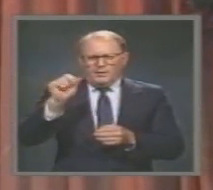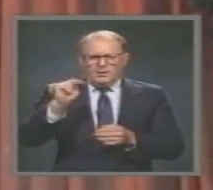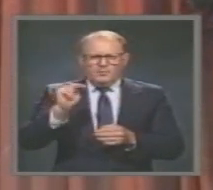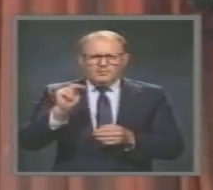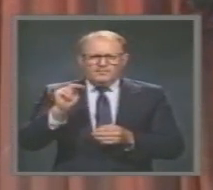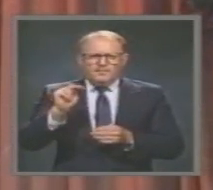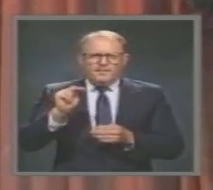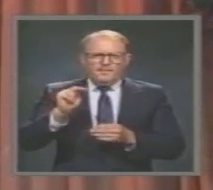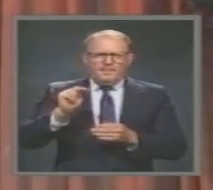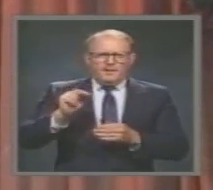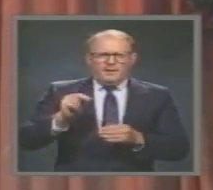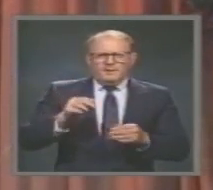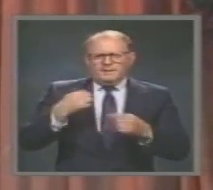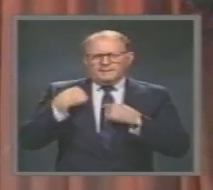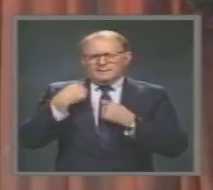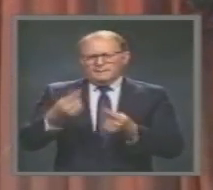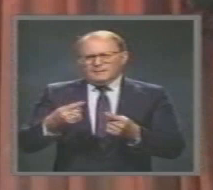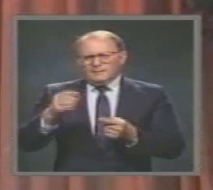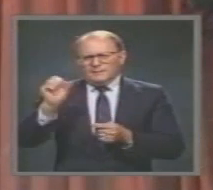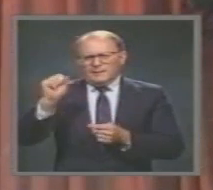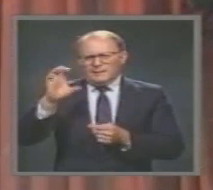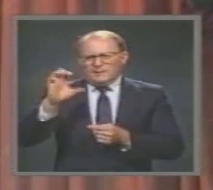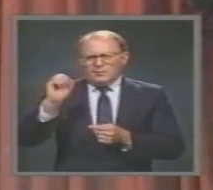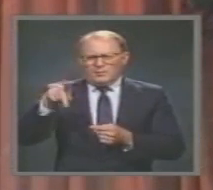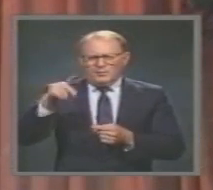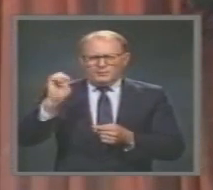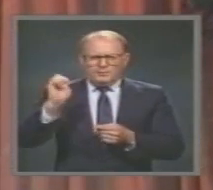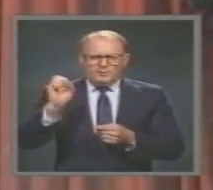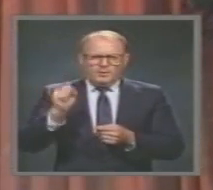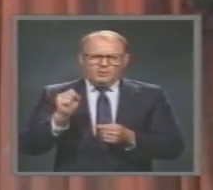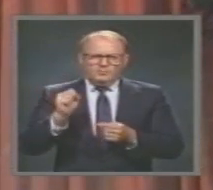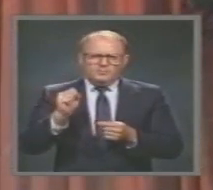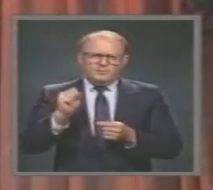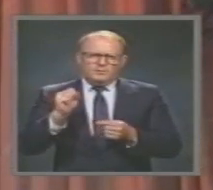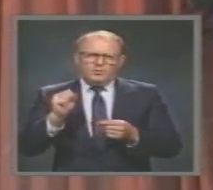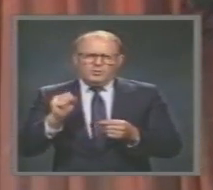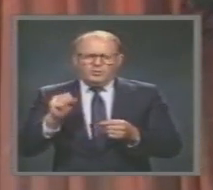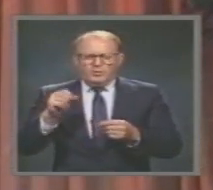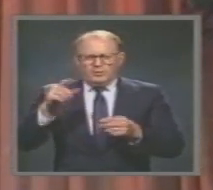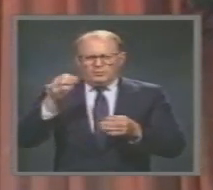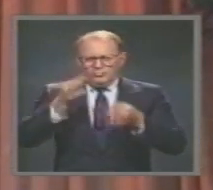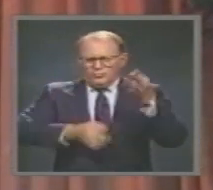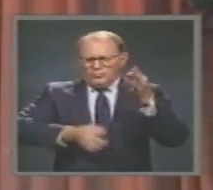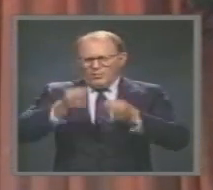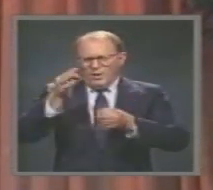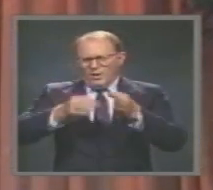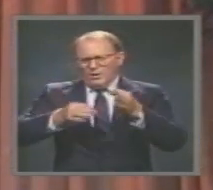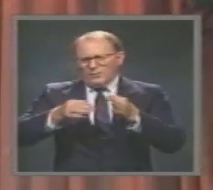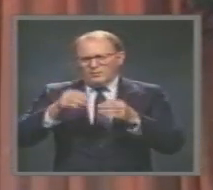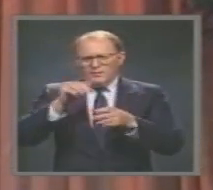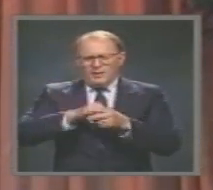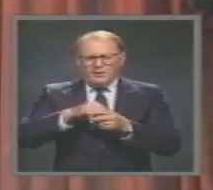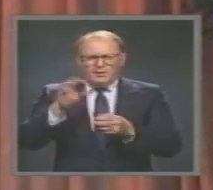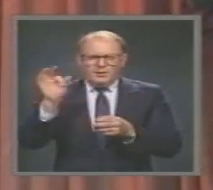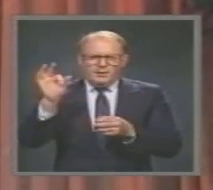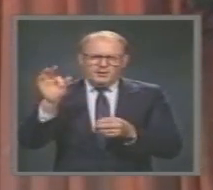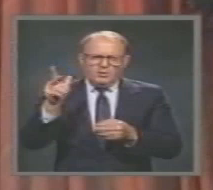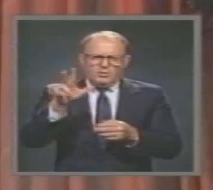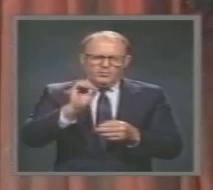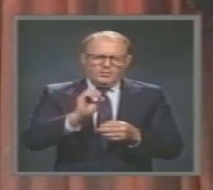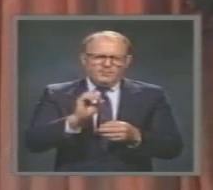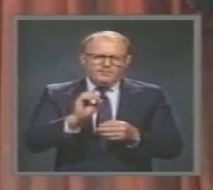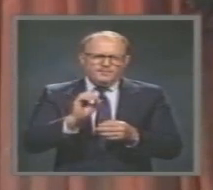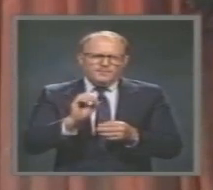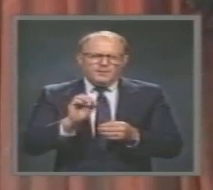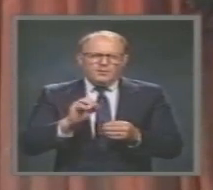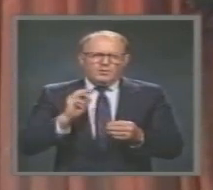Tennessee in 1925, we've been educated that human beings are mere animals, having evolved from the lower animal species.